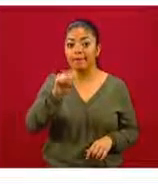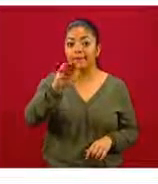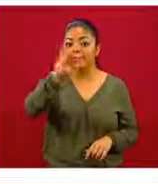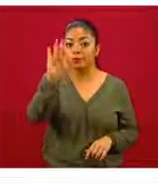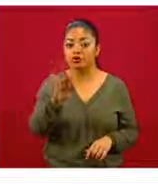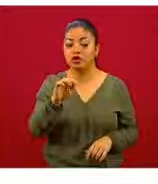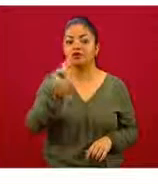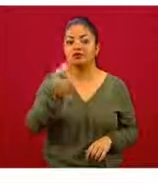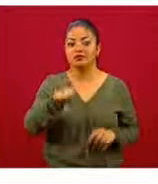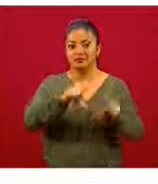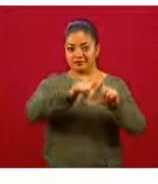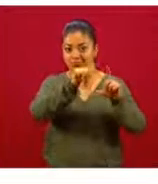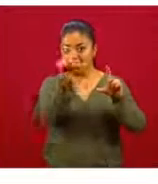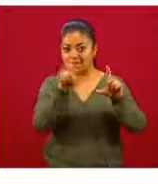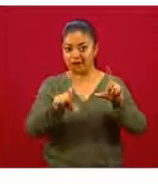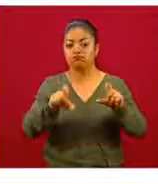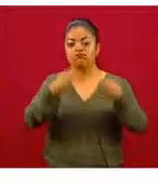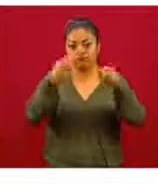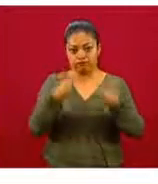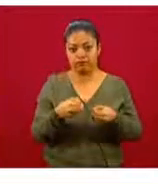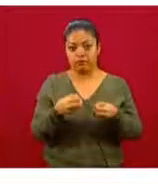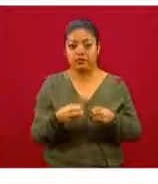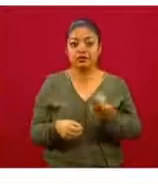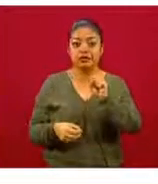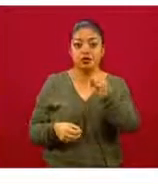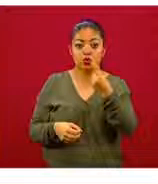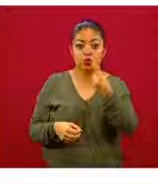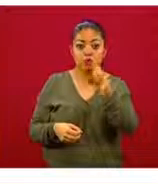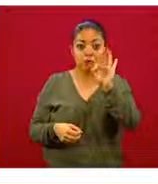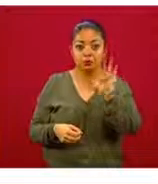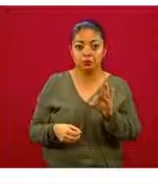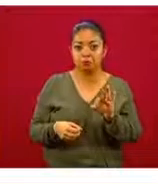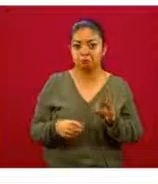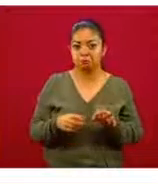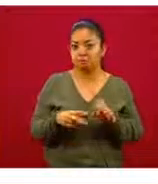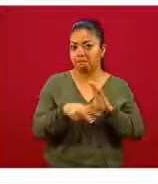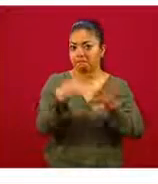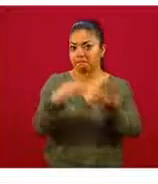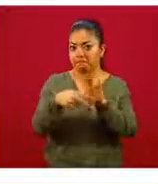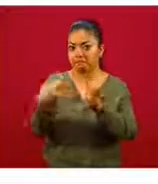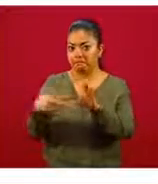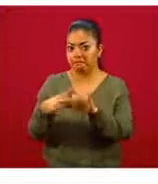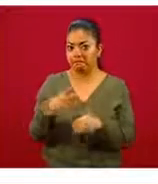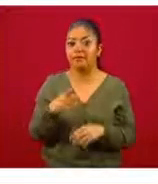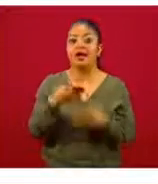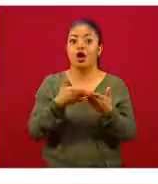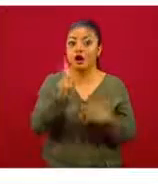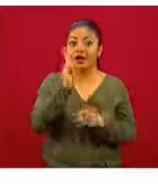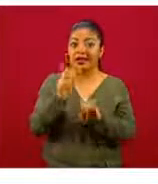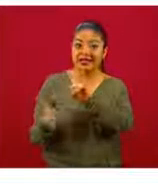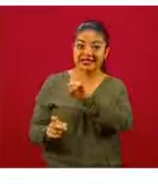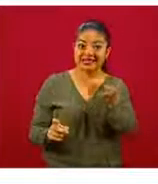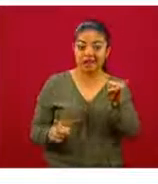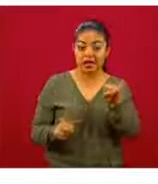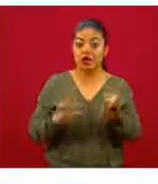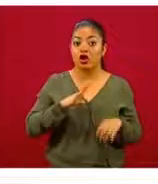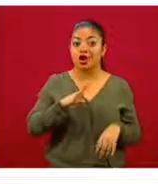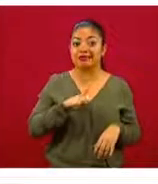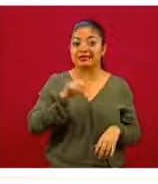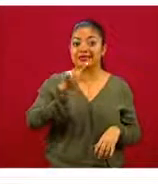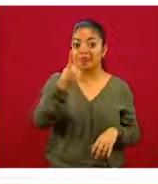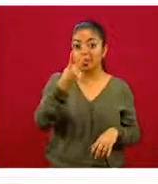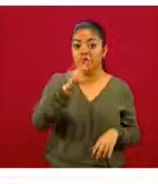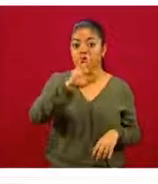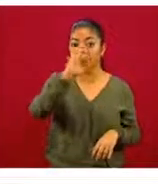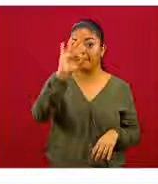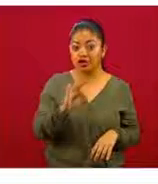column that has 39% nationally that are occupied and 61% that are available. Let's go over to the left-hand side